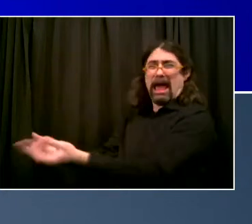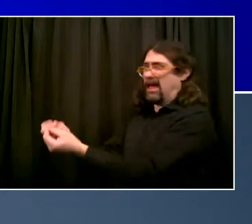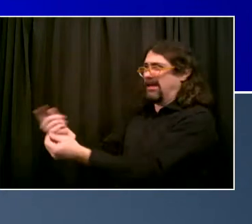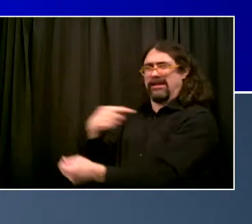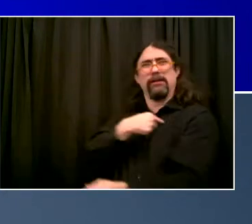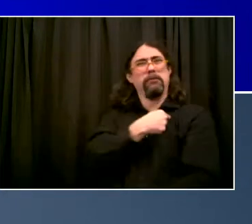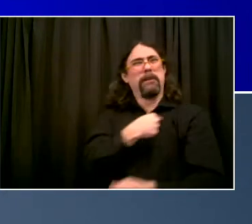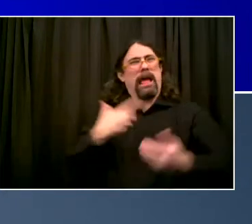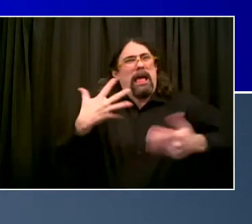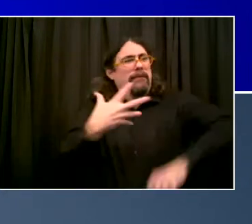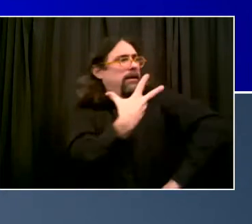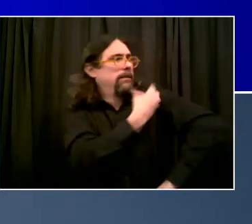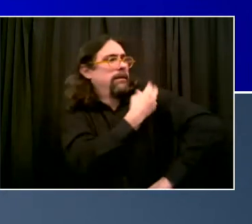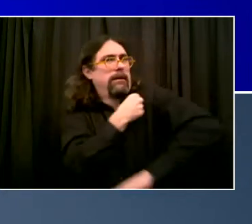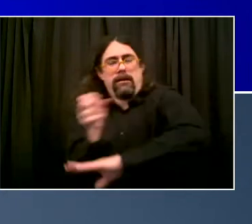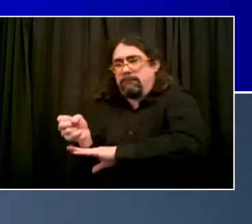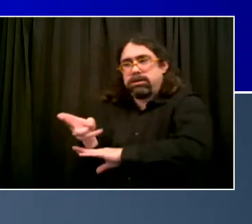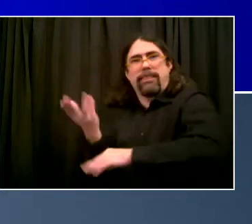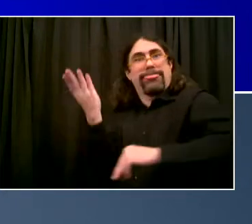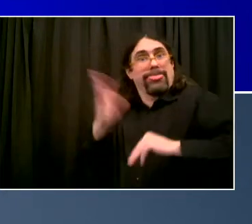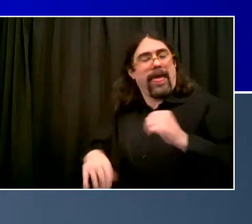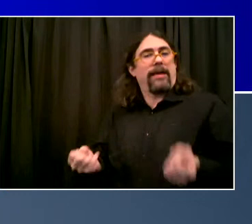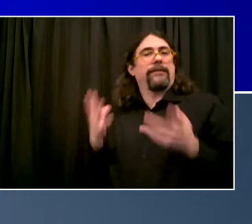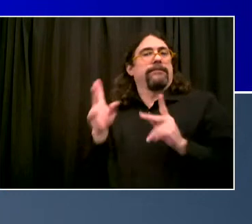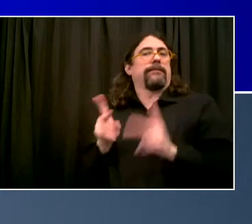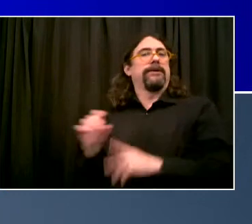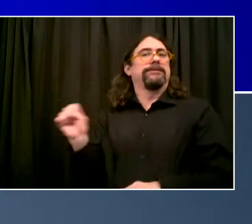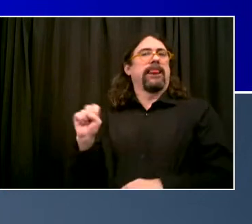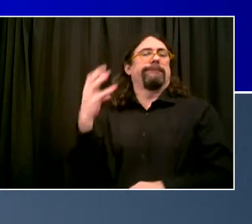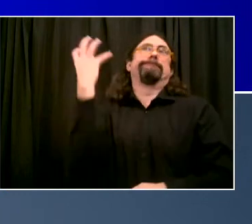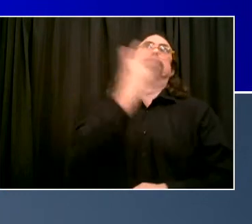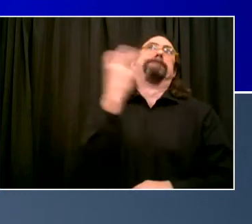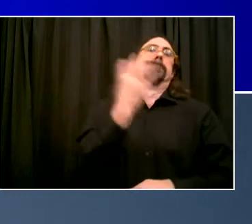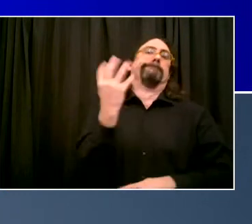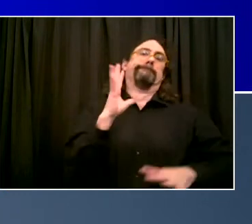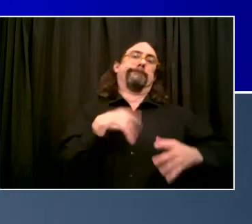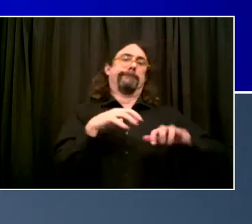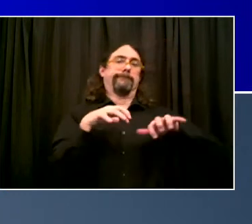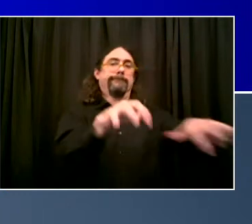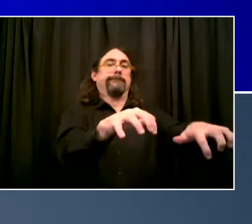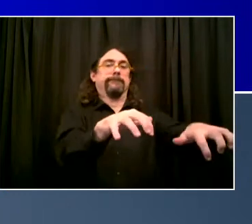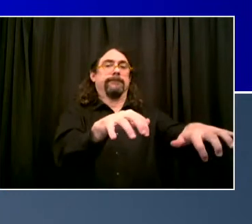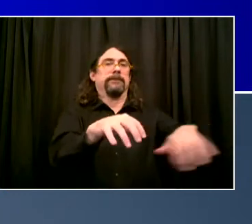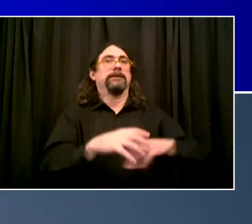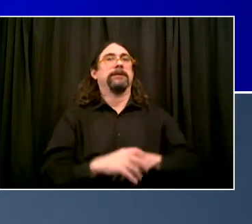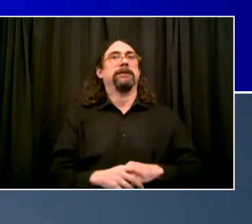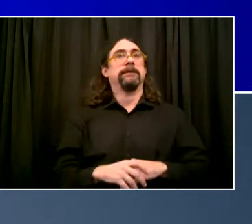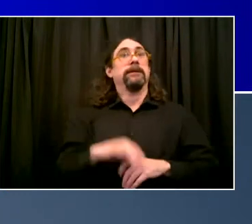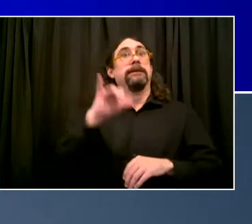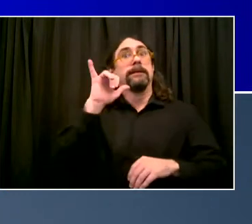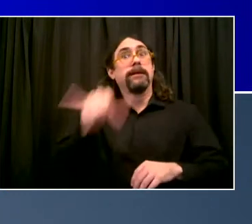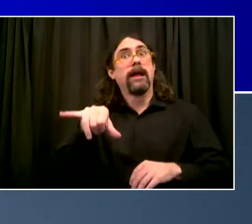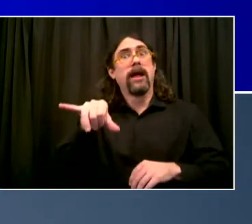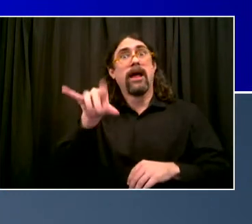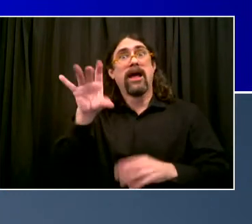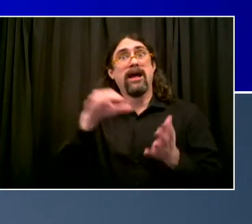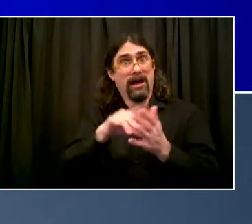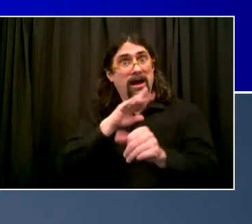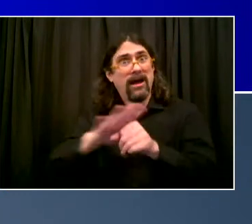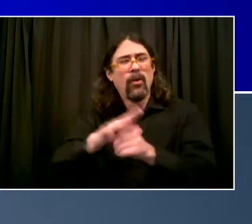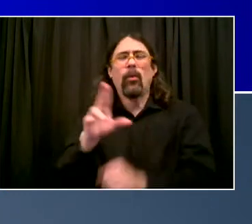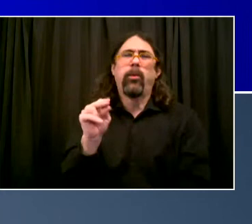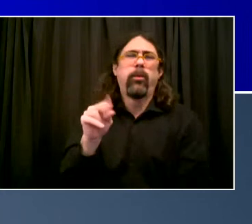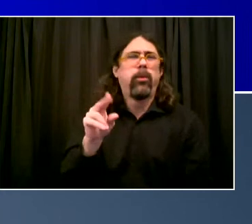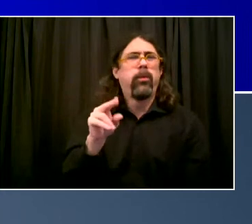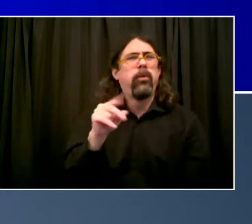in the month of January as we projected. Could have been done if the supply was there. Here we are, last day of January, the supply didn't come the way we needed it to,